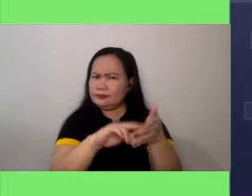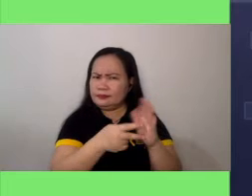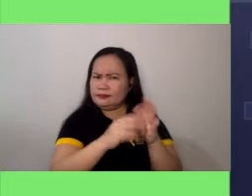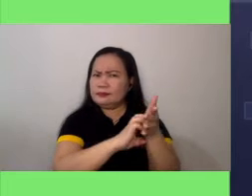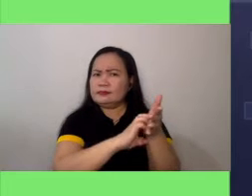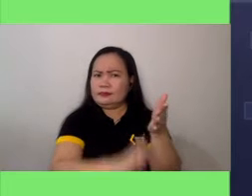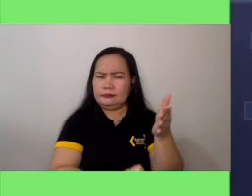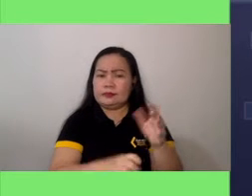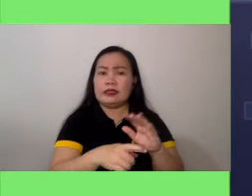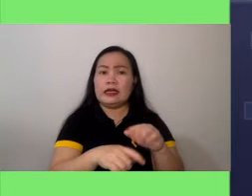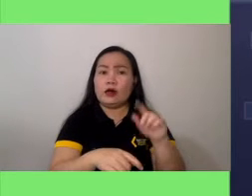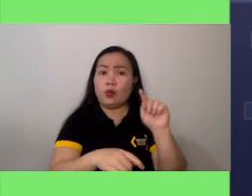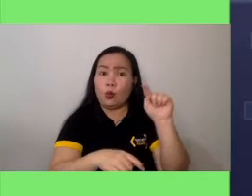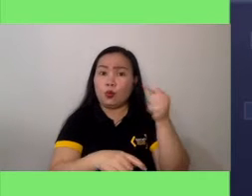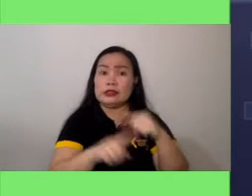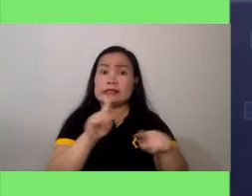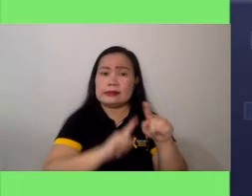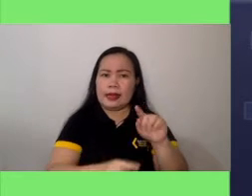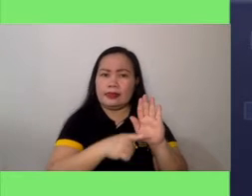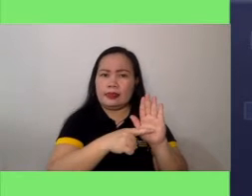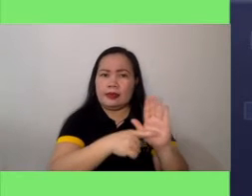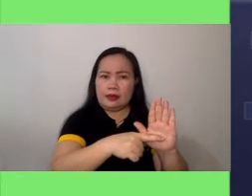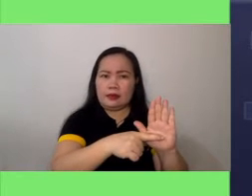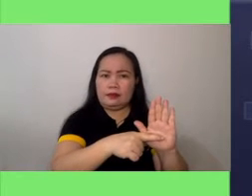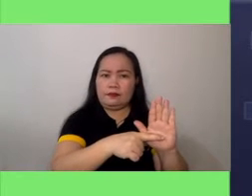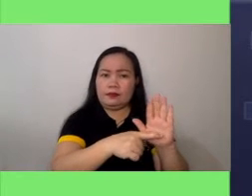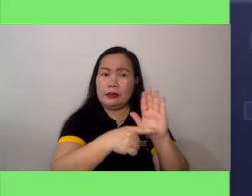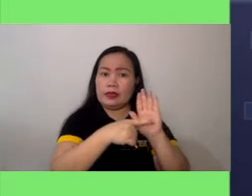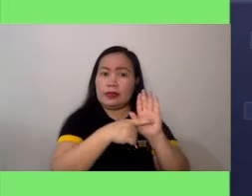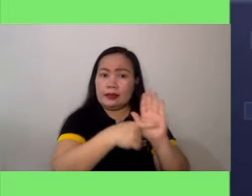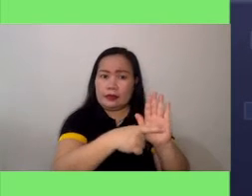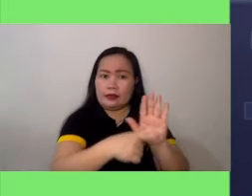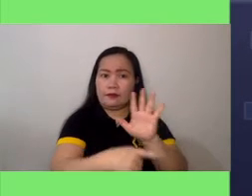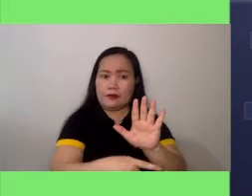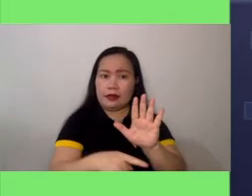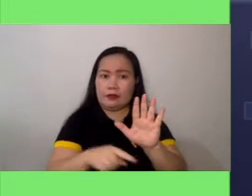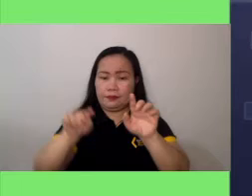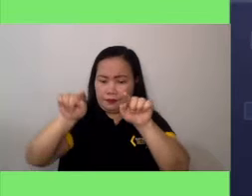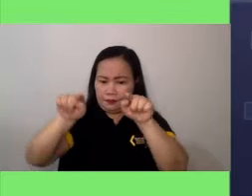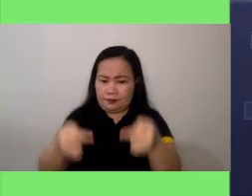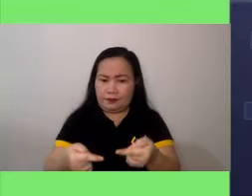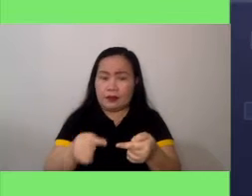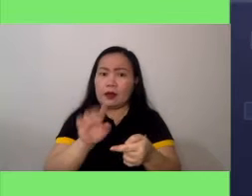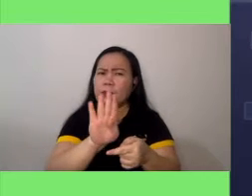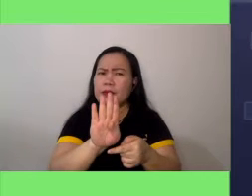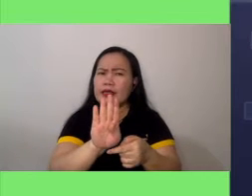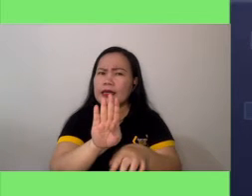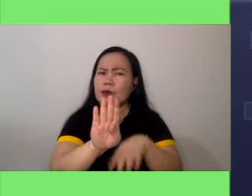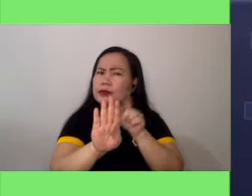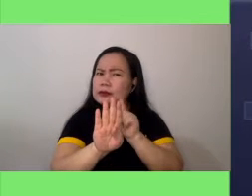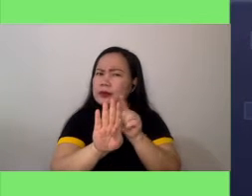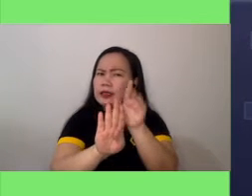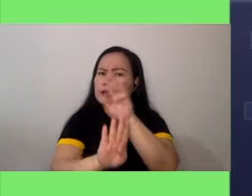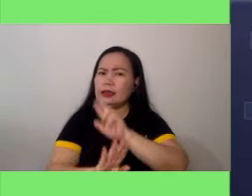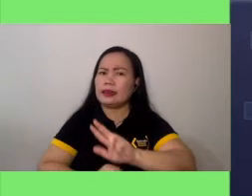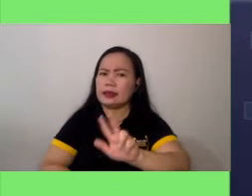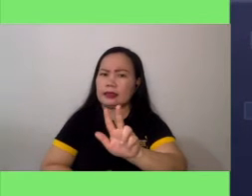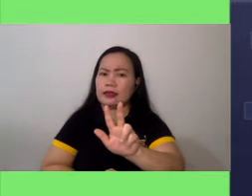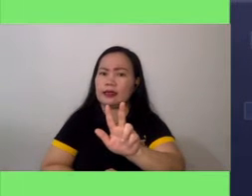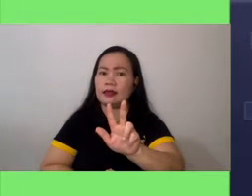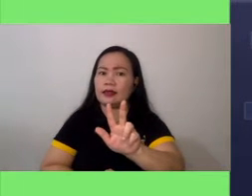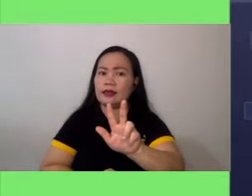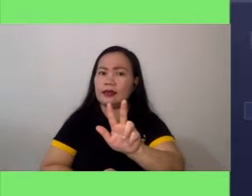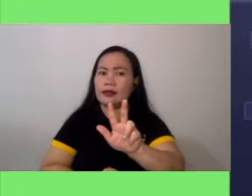unahan, hindi po yan minus. This is negative. Okay? So, negative 5, the value of your b, which is